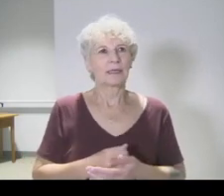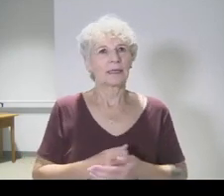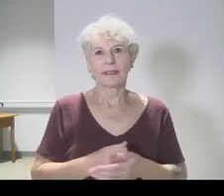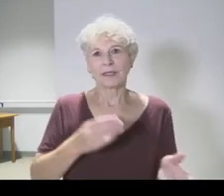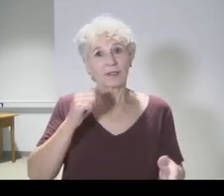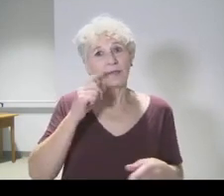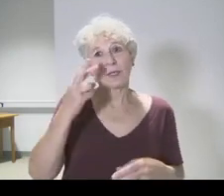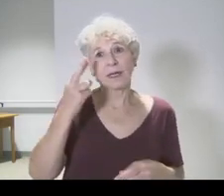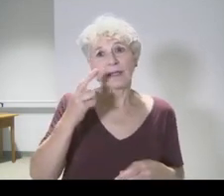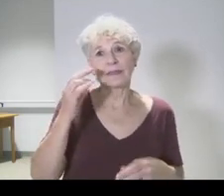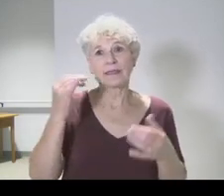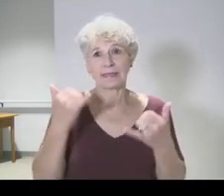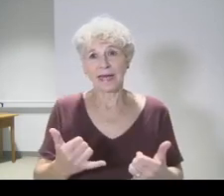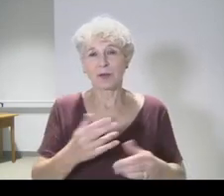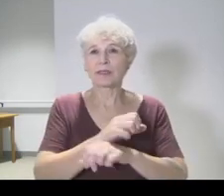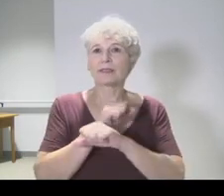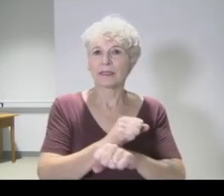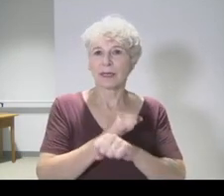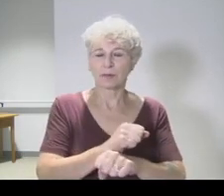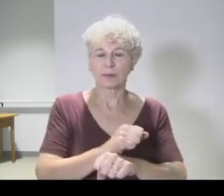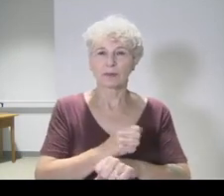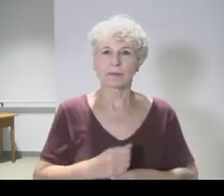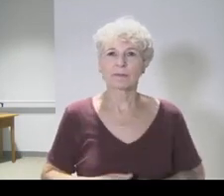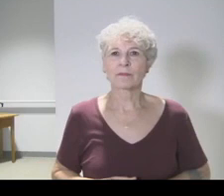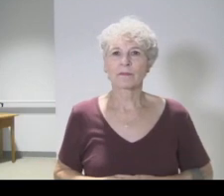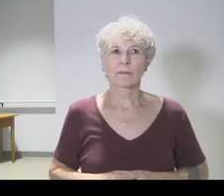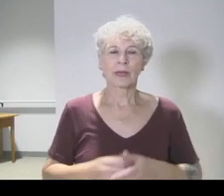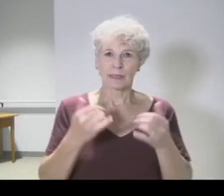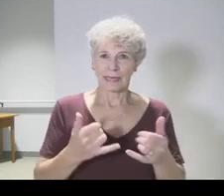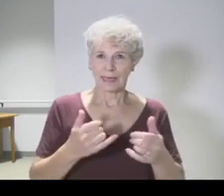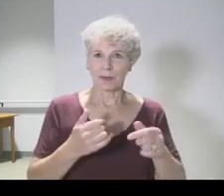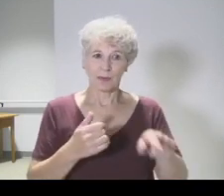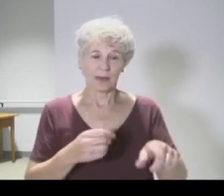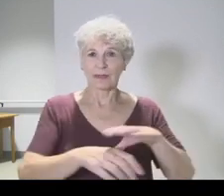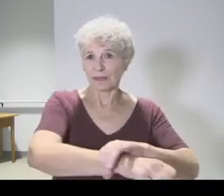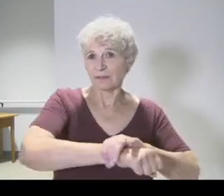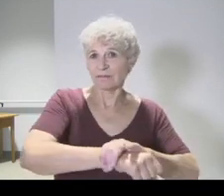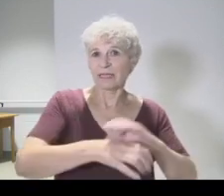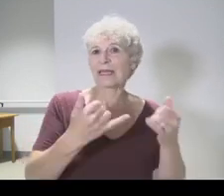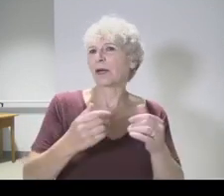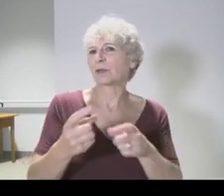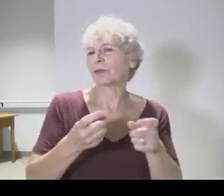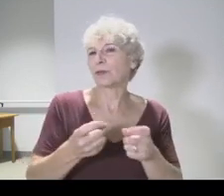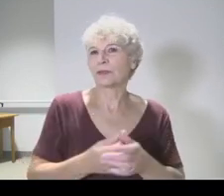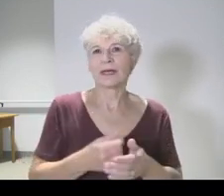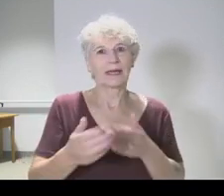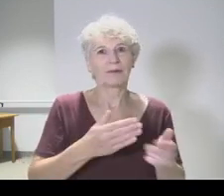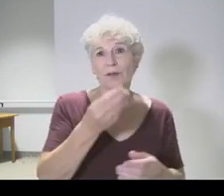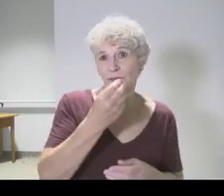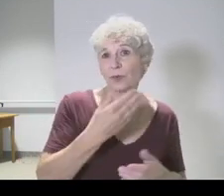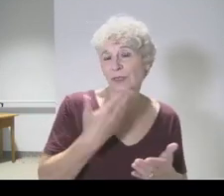fact that he's now captured by it. It now controls him. Even though the snack is a good